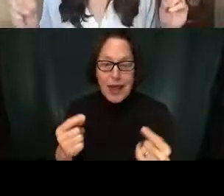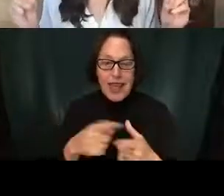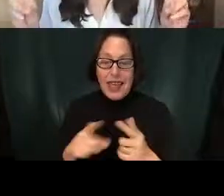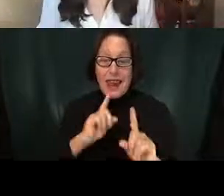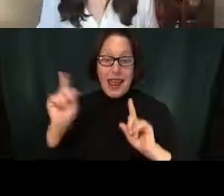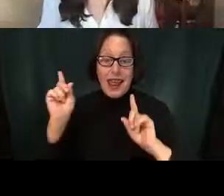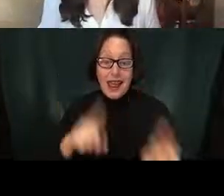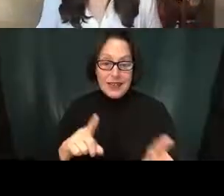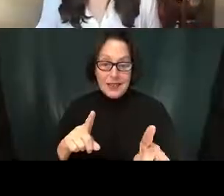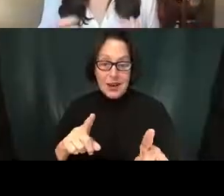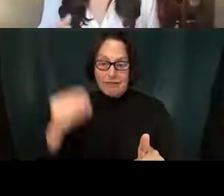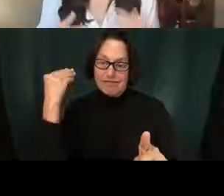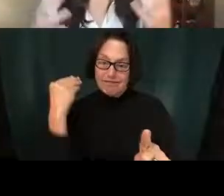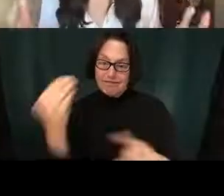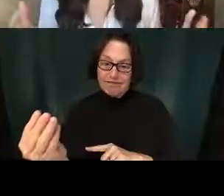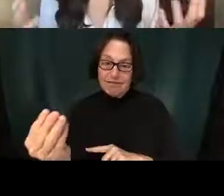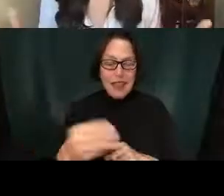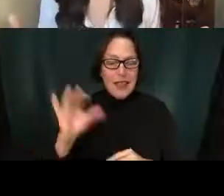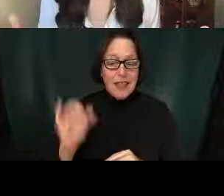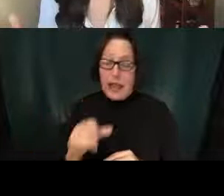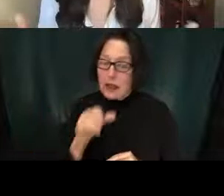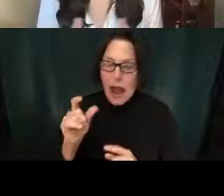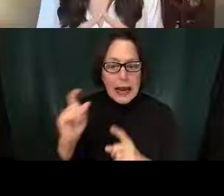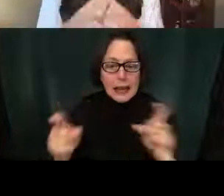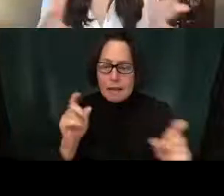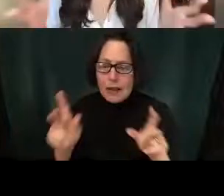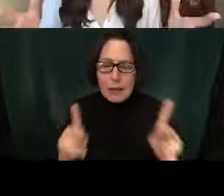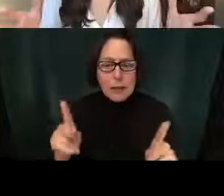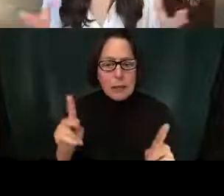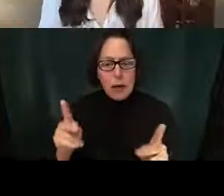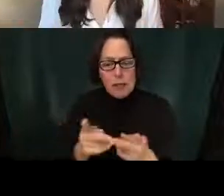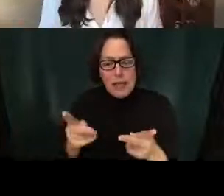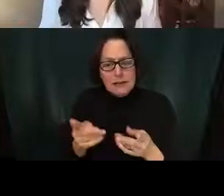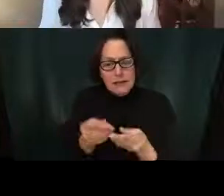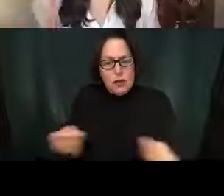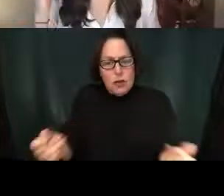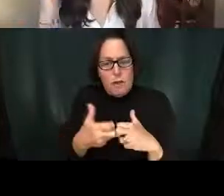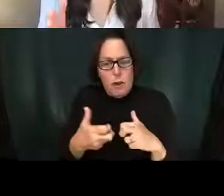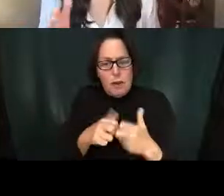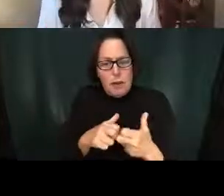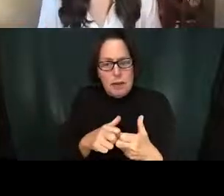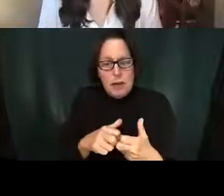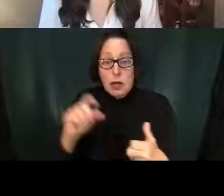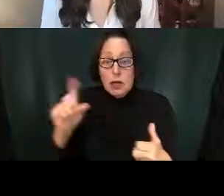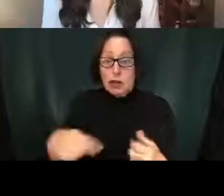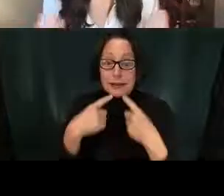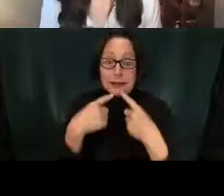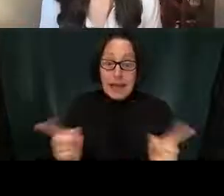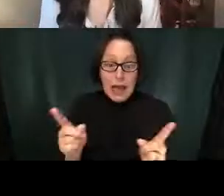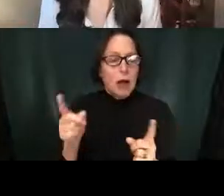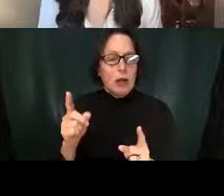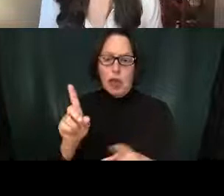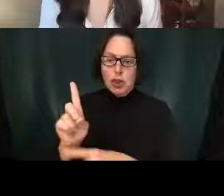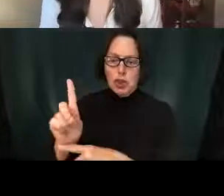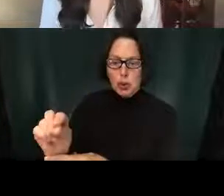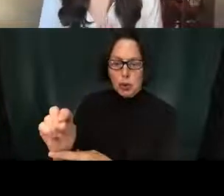what we think is the answer. We're not giving people space to solve a problem. So you're just basically telling them what to do. And one